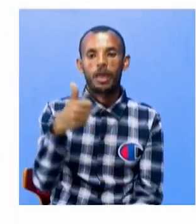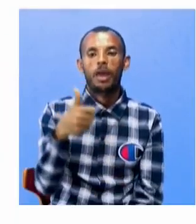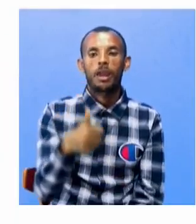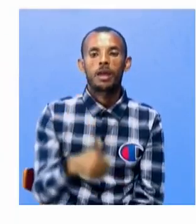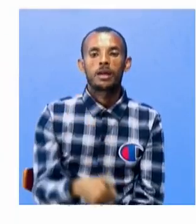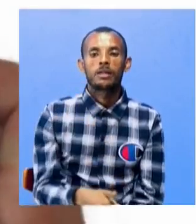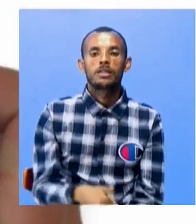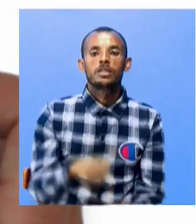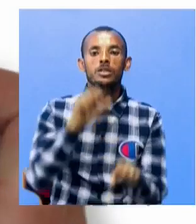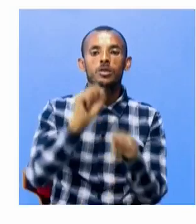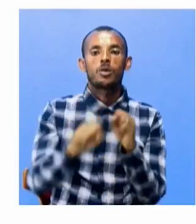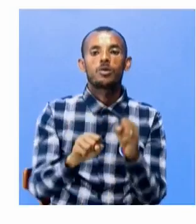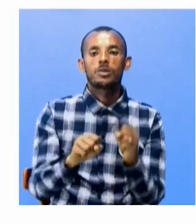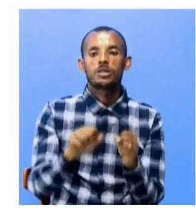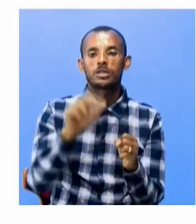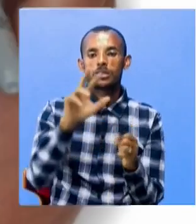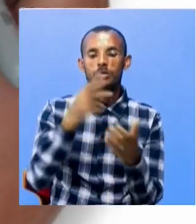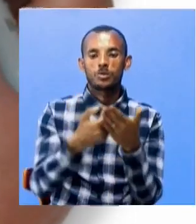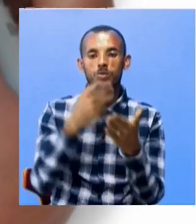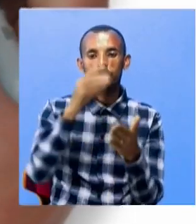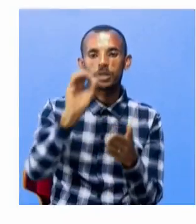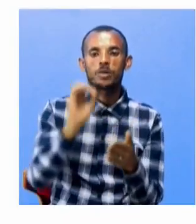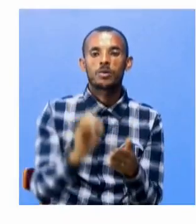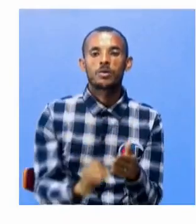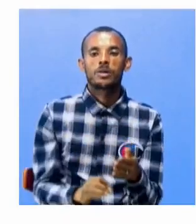remainder. So take these two zeros here, and you have